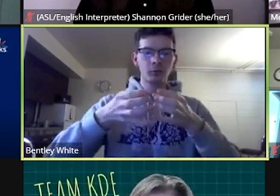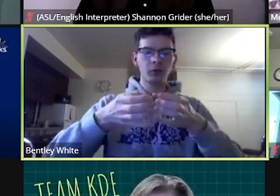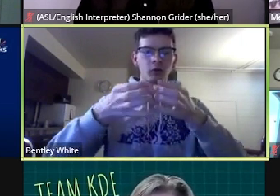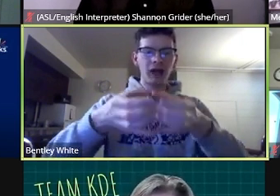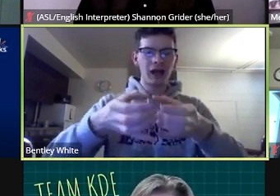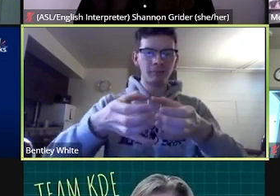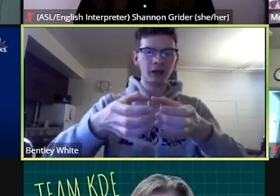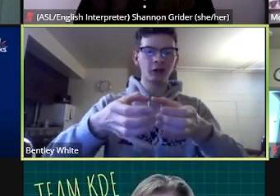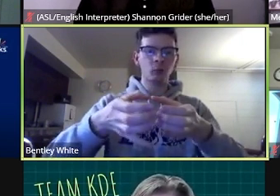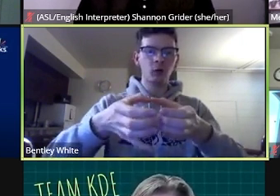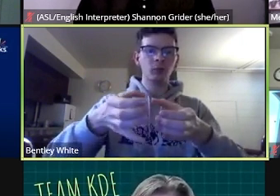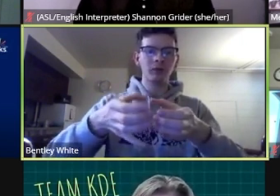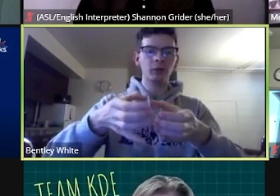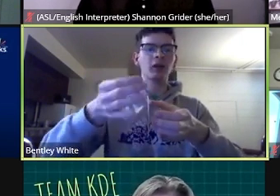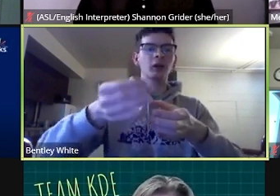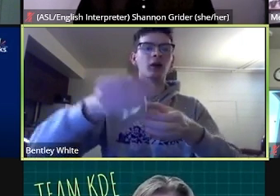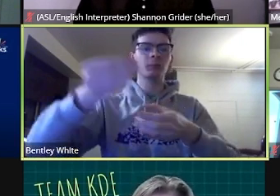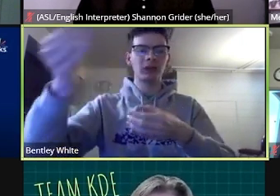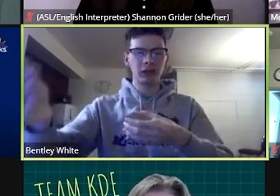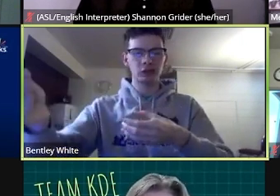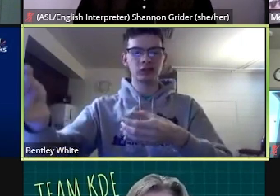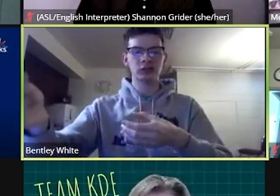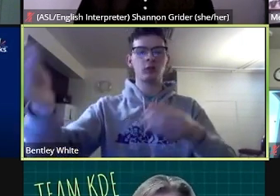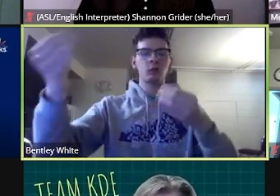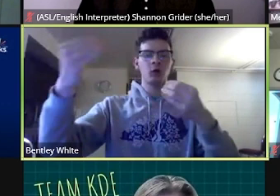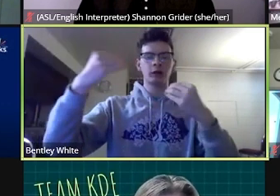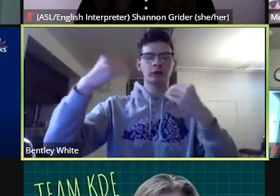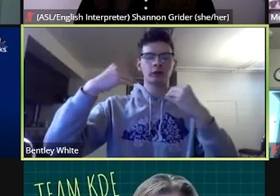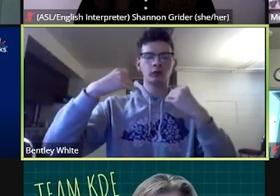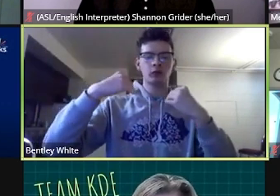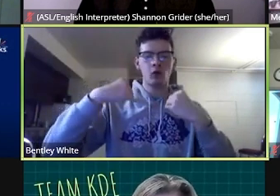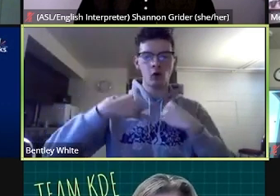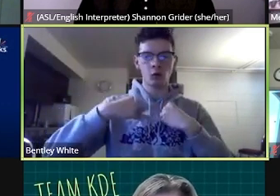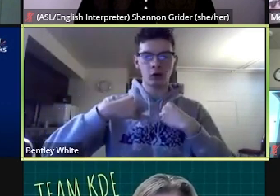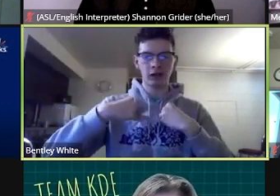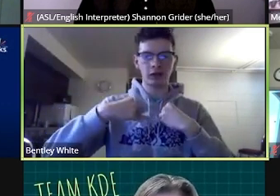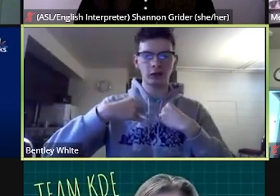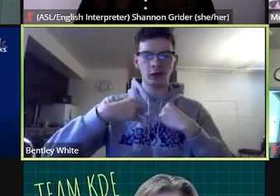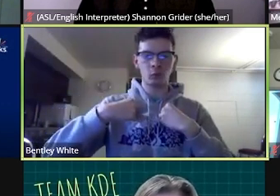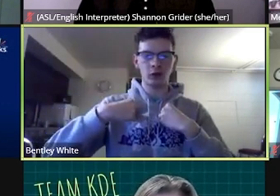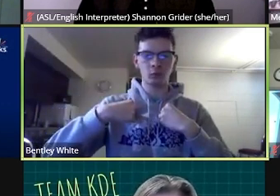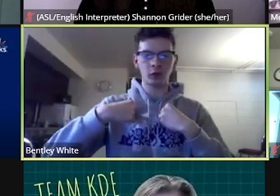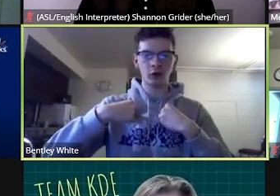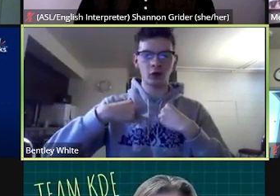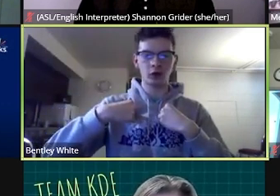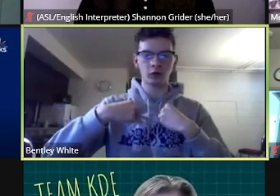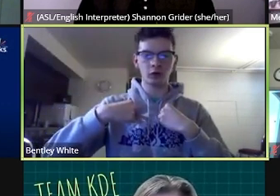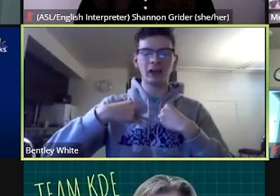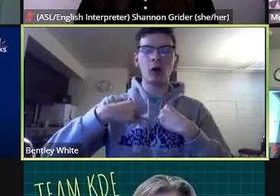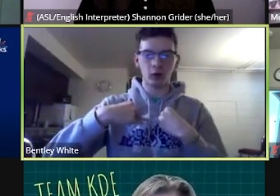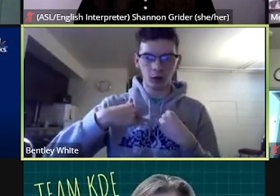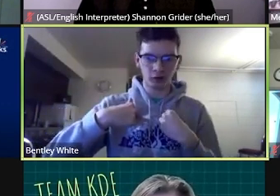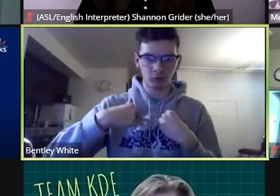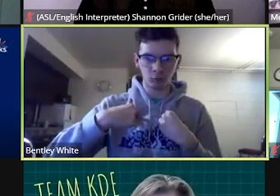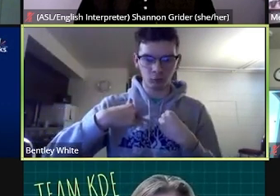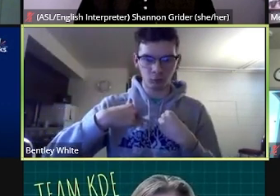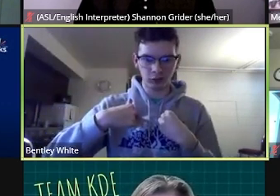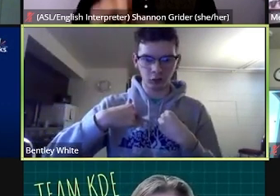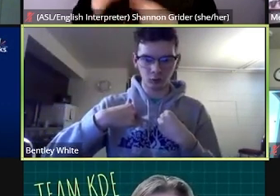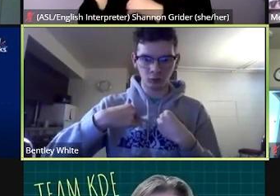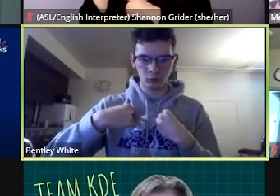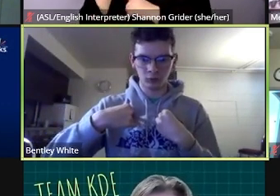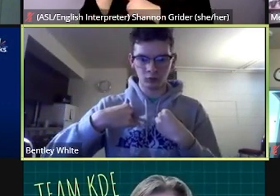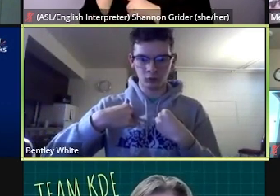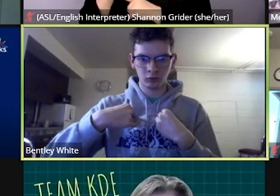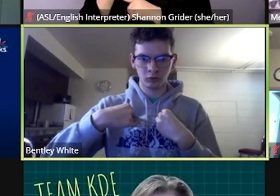on current political happenings, what would be the political implications of what our work is and what we are, the outcomes Well, that we're